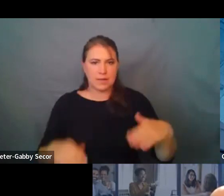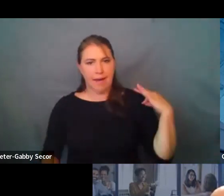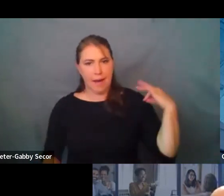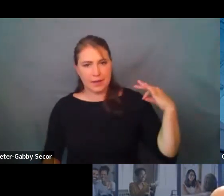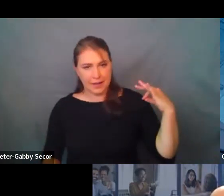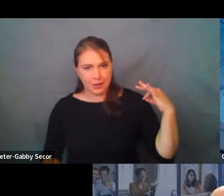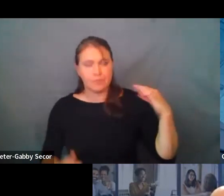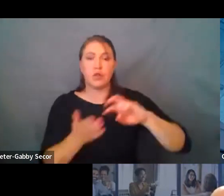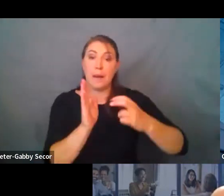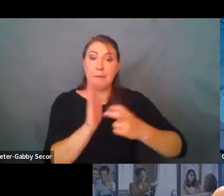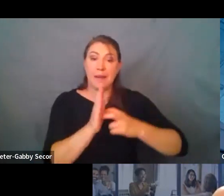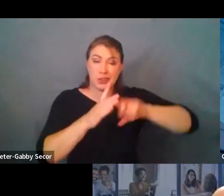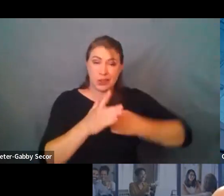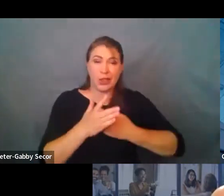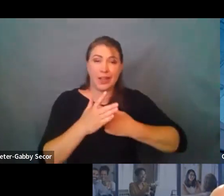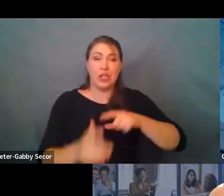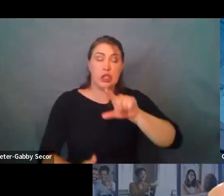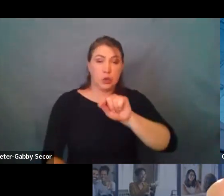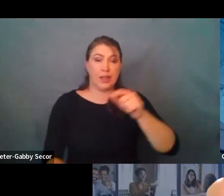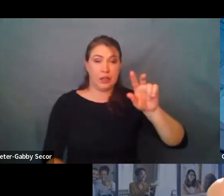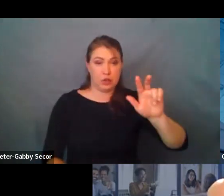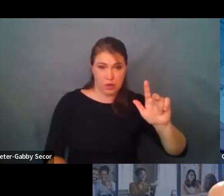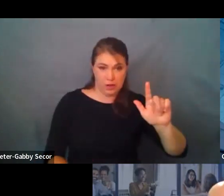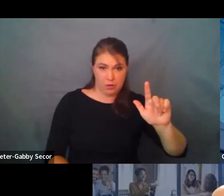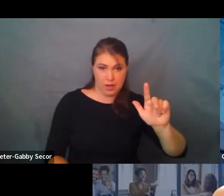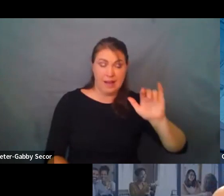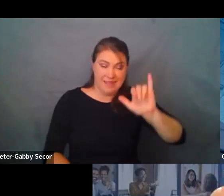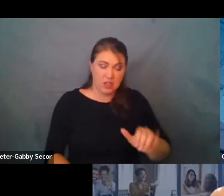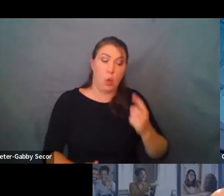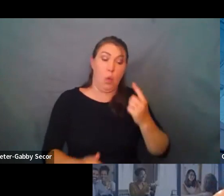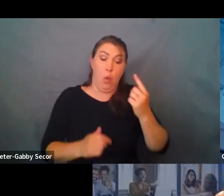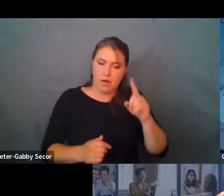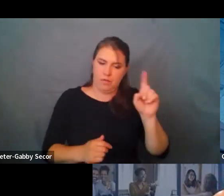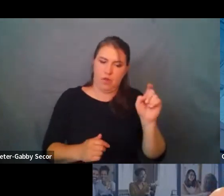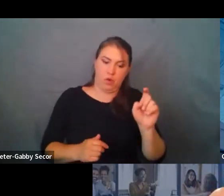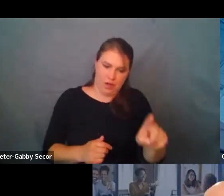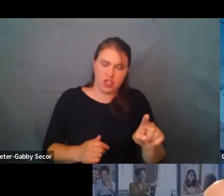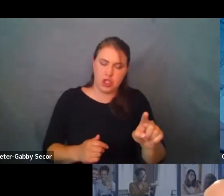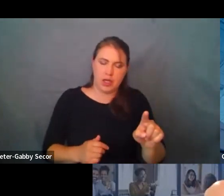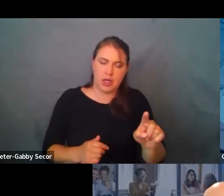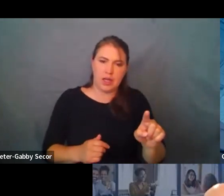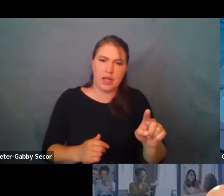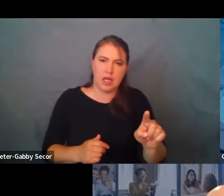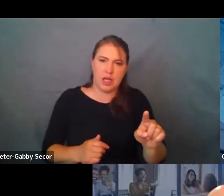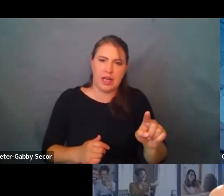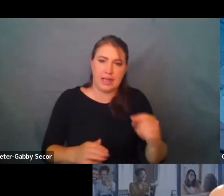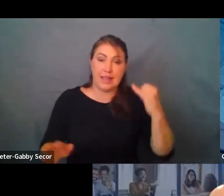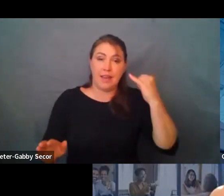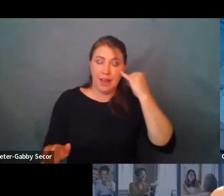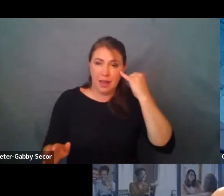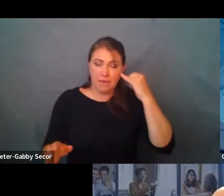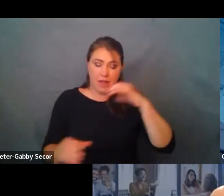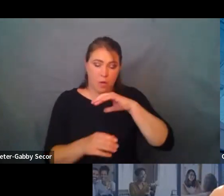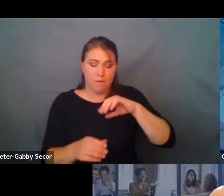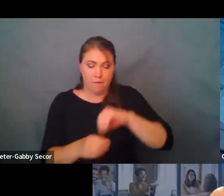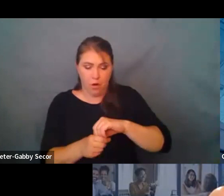2023, when folks apply for a mortgage, that is one of the questions that they will be answering, is whether or not they were